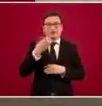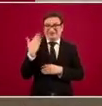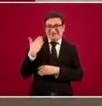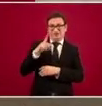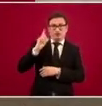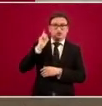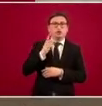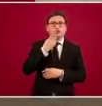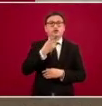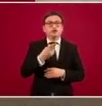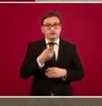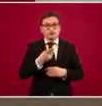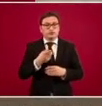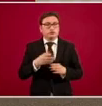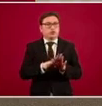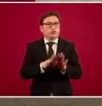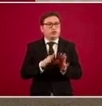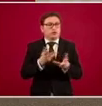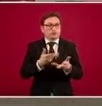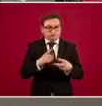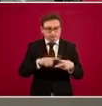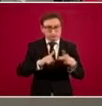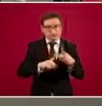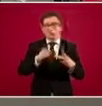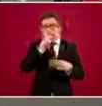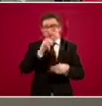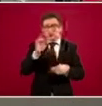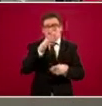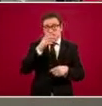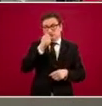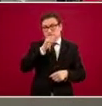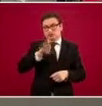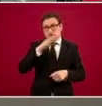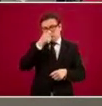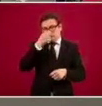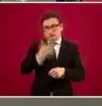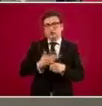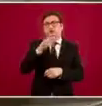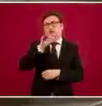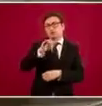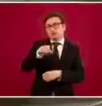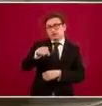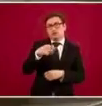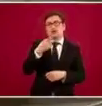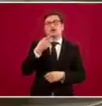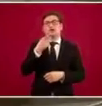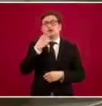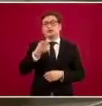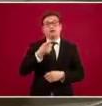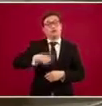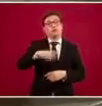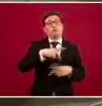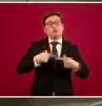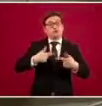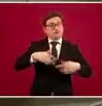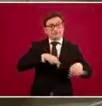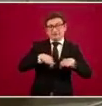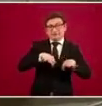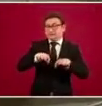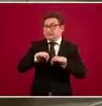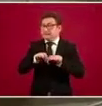And how many people of these recovered patients are participating in the protocol plasma